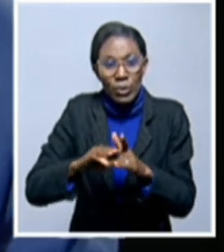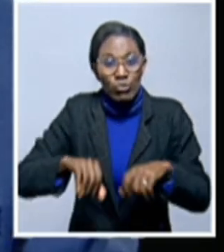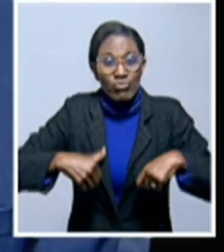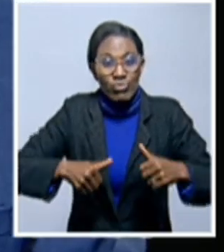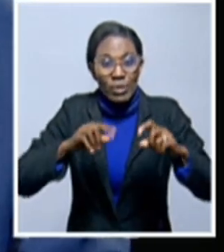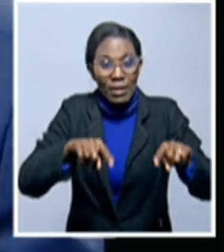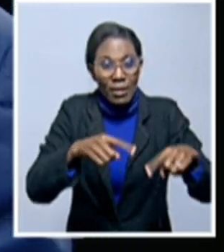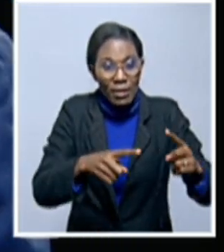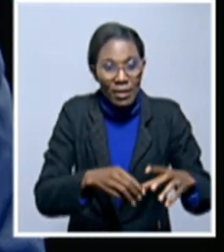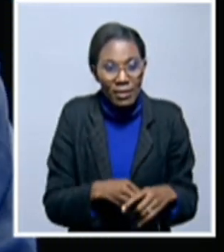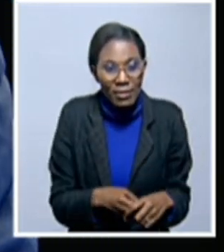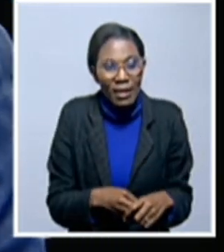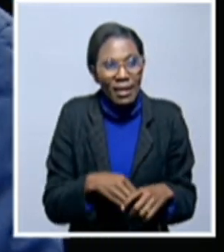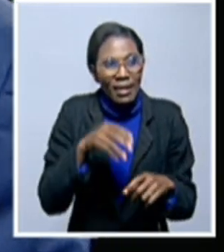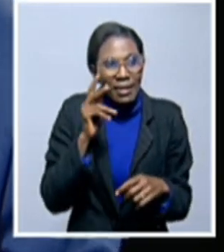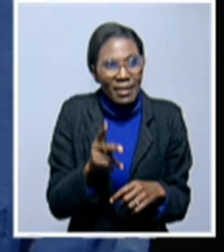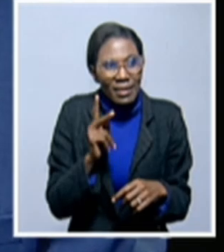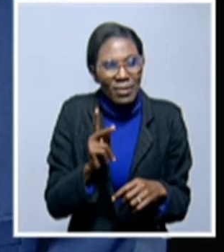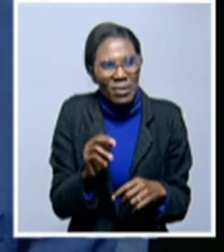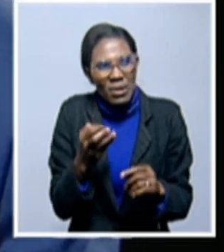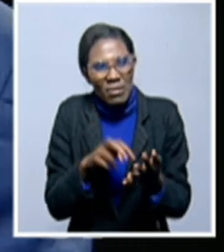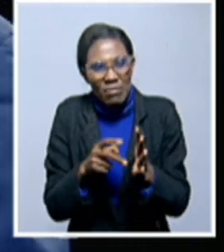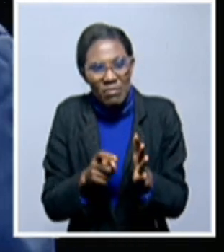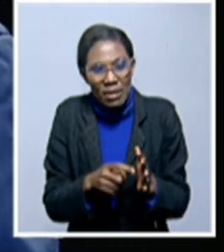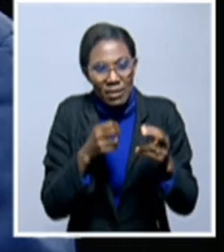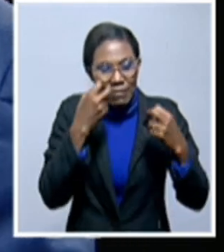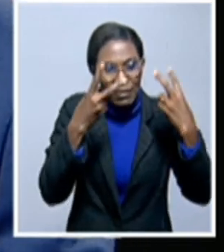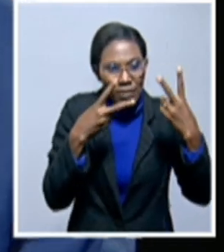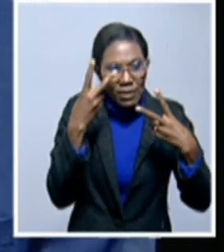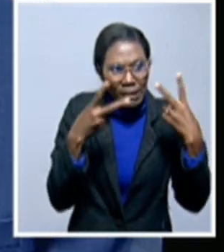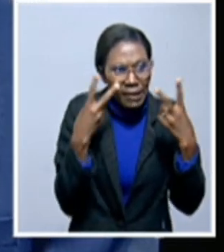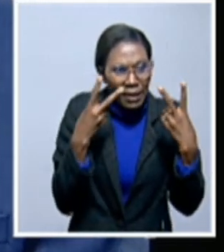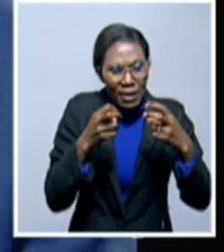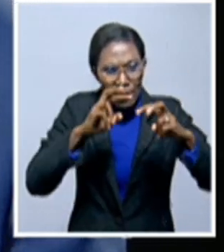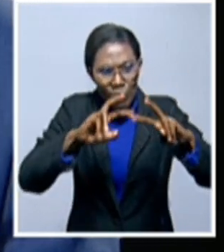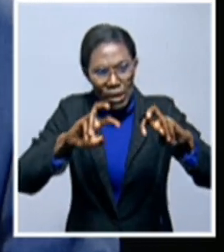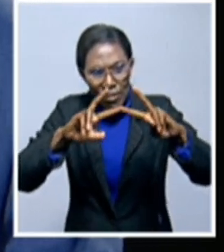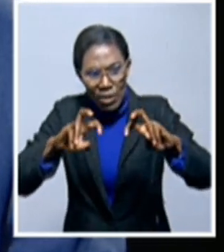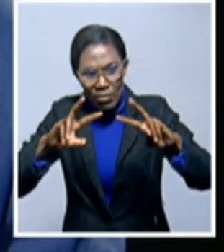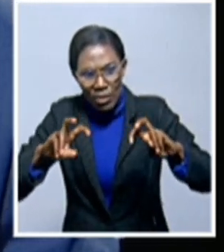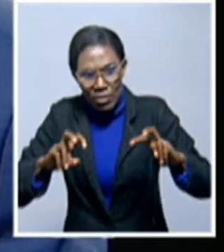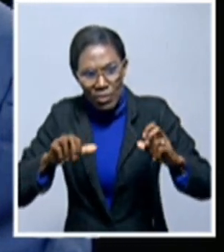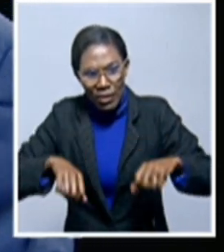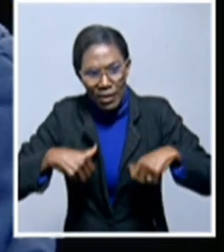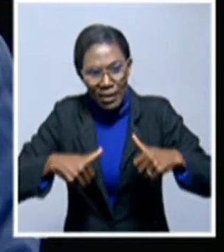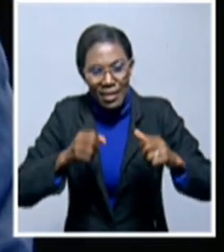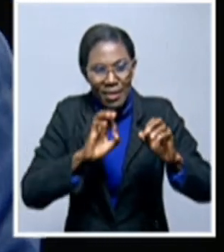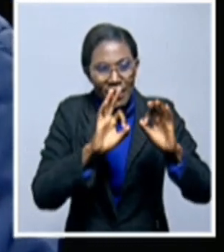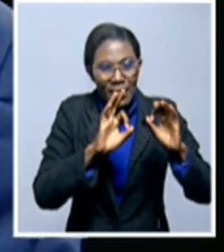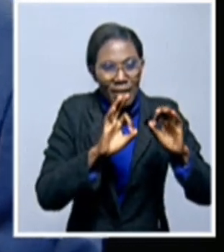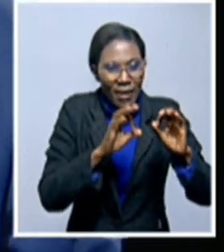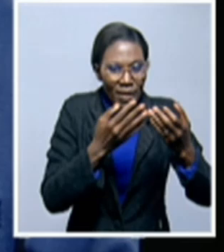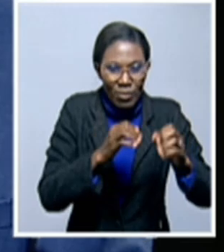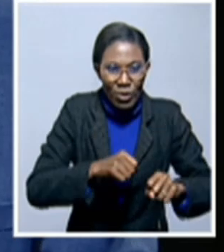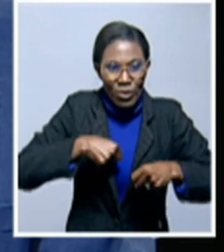or sort of to say, whereby they visited and did an inspection of health facilities in the Ochozonjupa